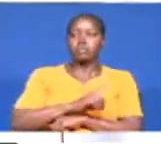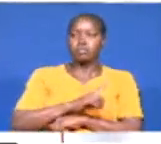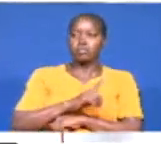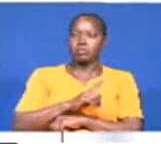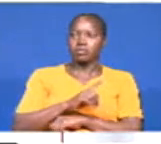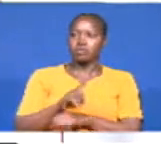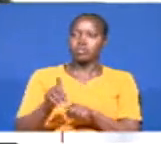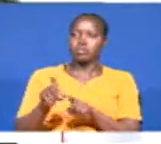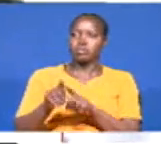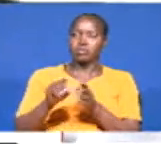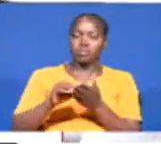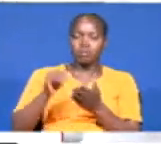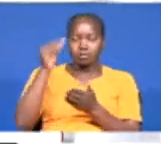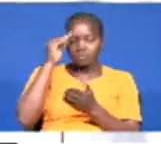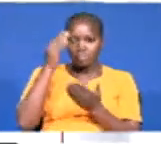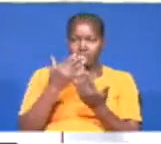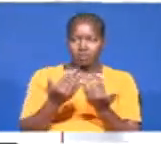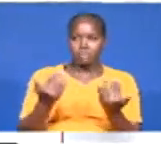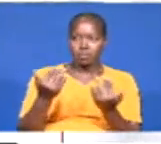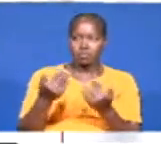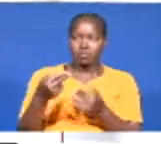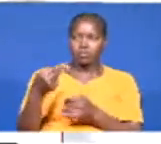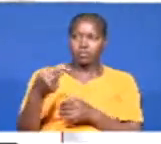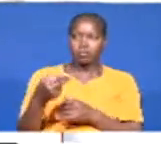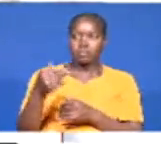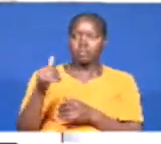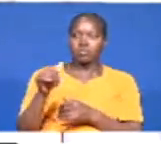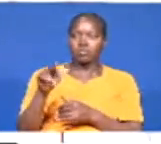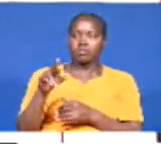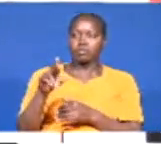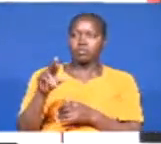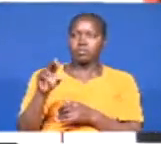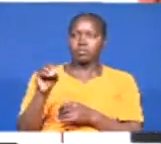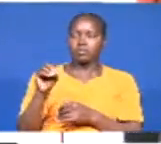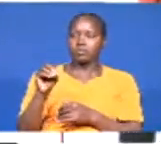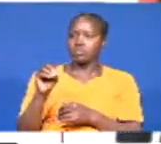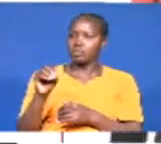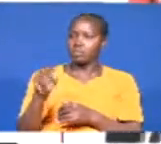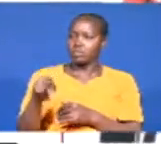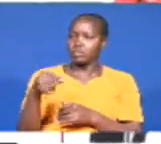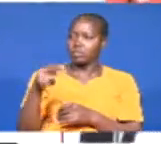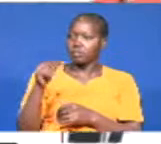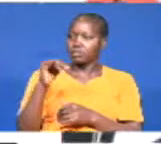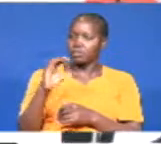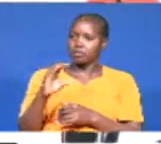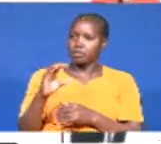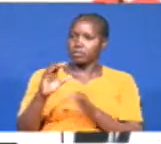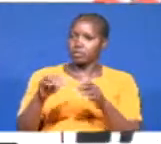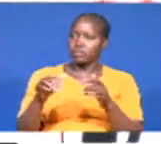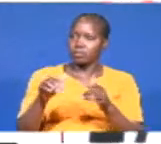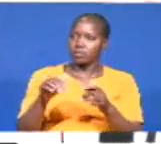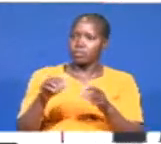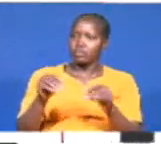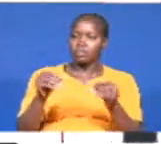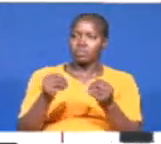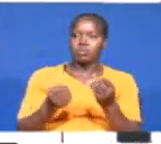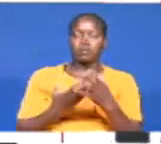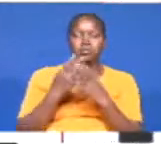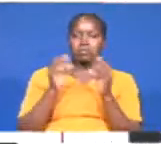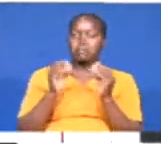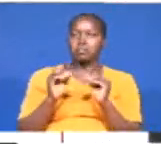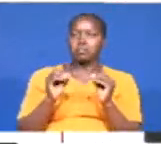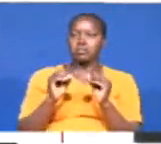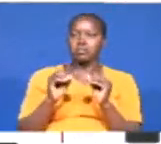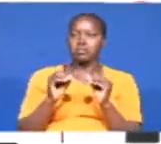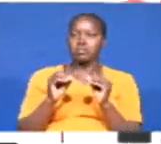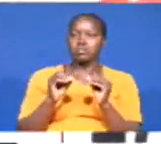learned a new thing called hydroponic farming. Basically, it's farming that doesn't need soil to grow. It you can grow it